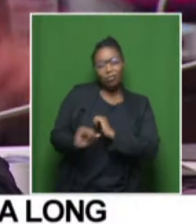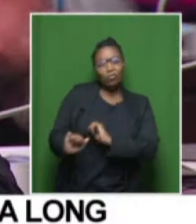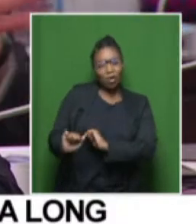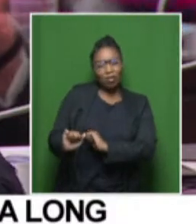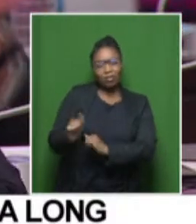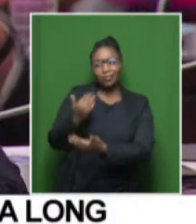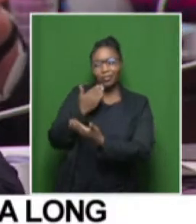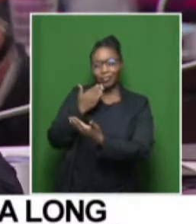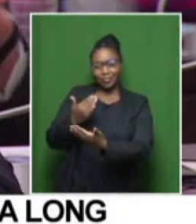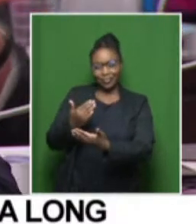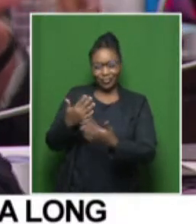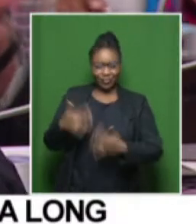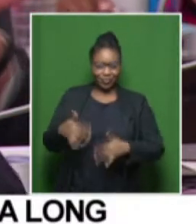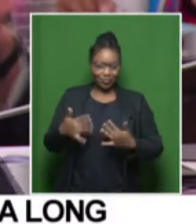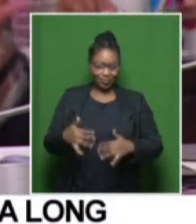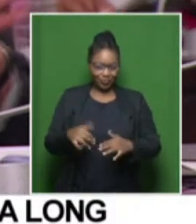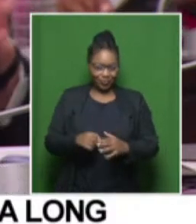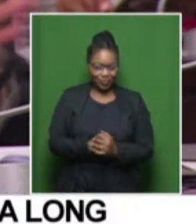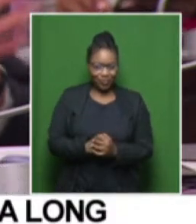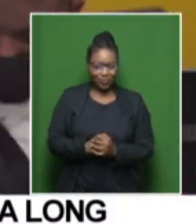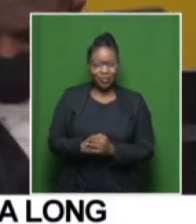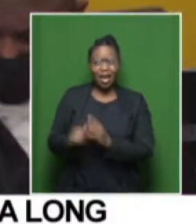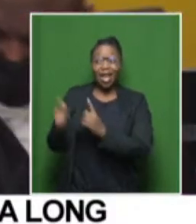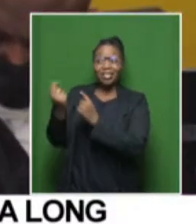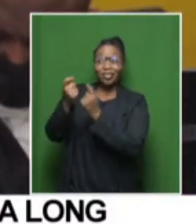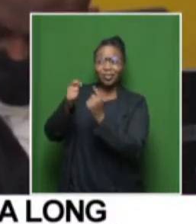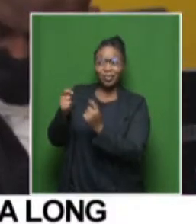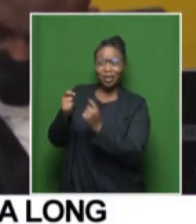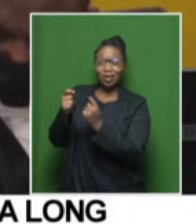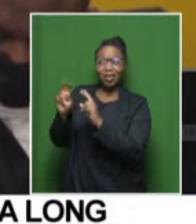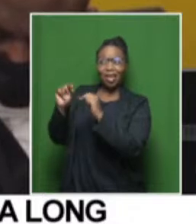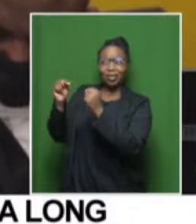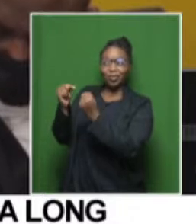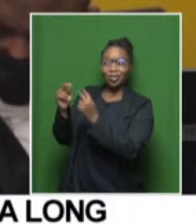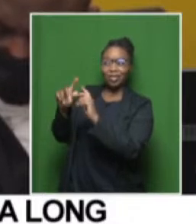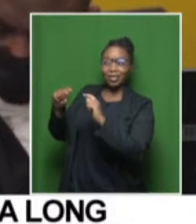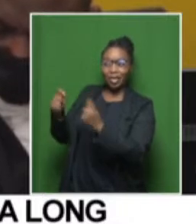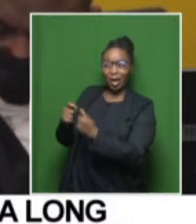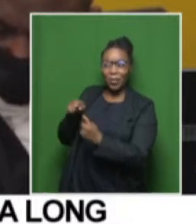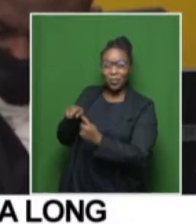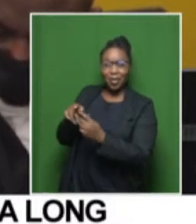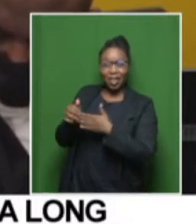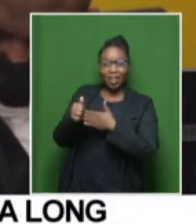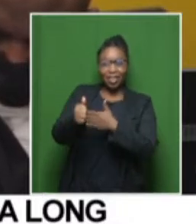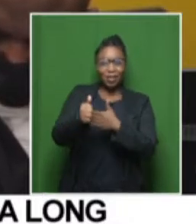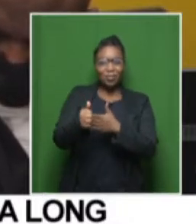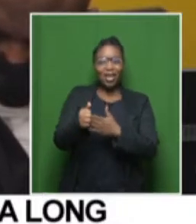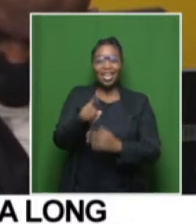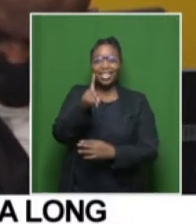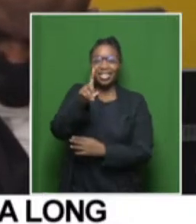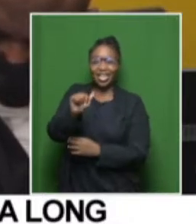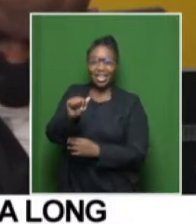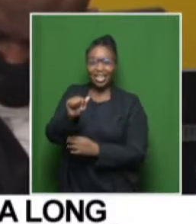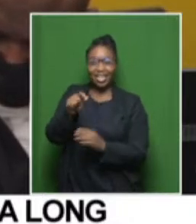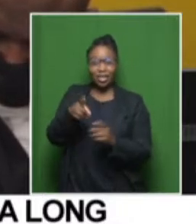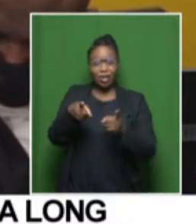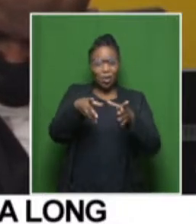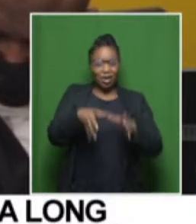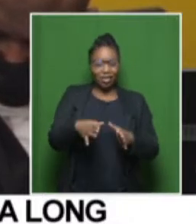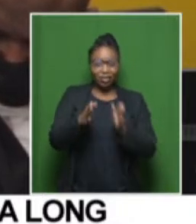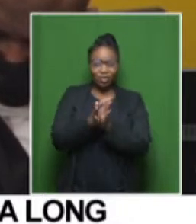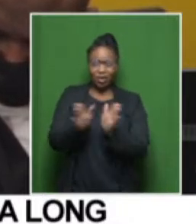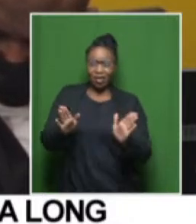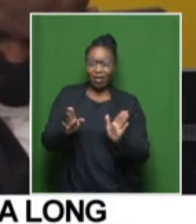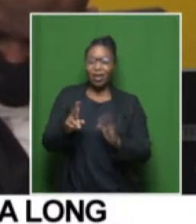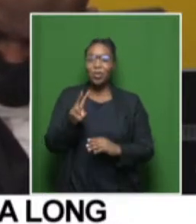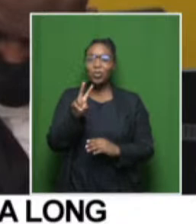Treasury team, led by the Director General, who's finishing 23 years